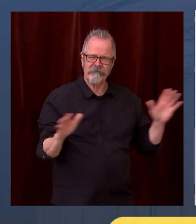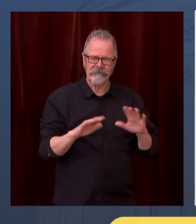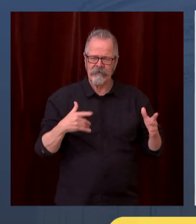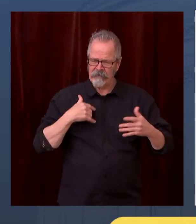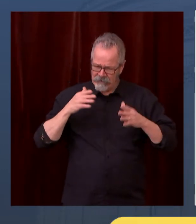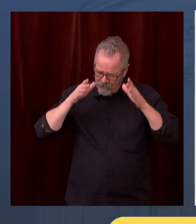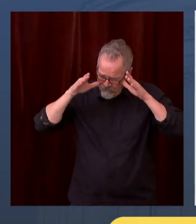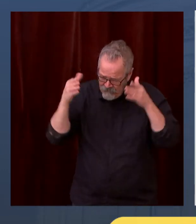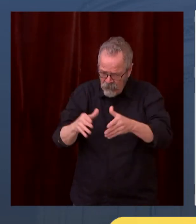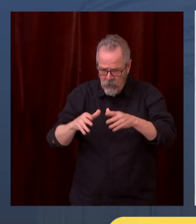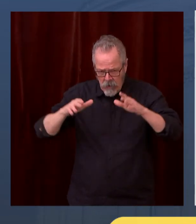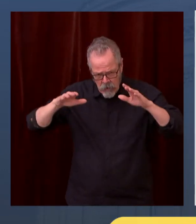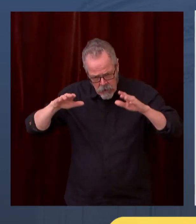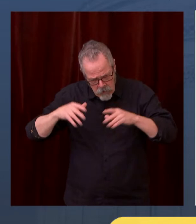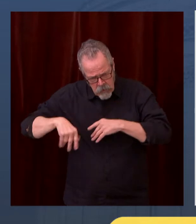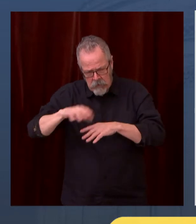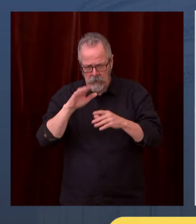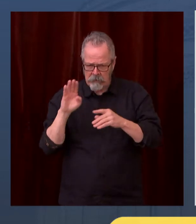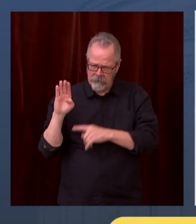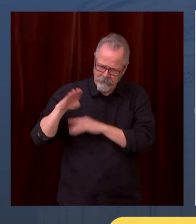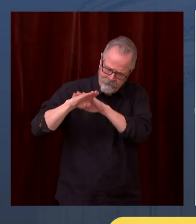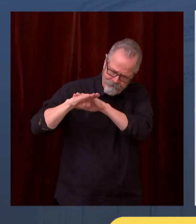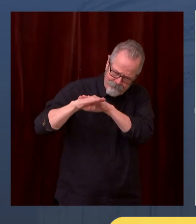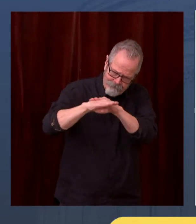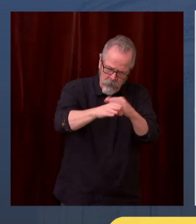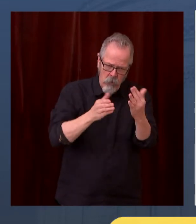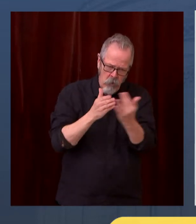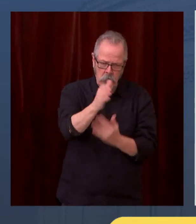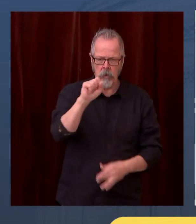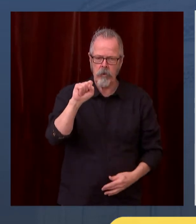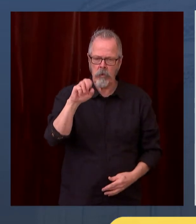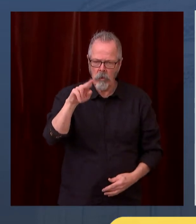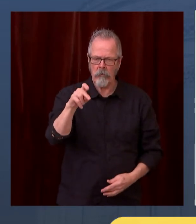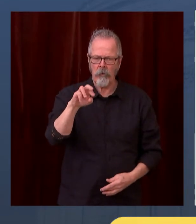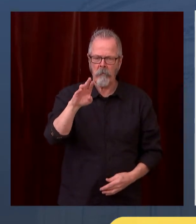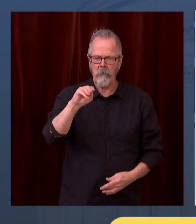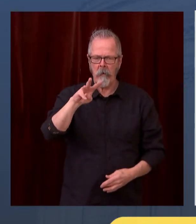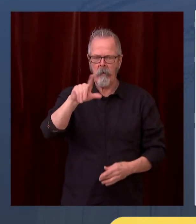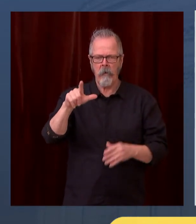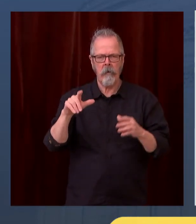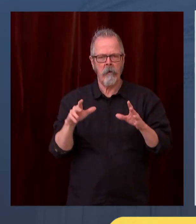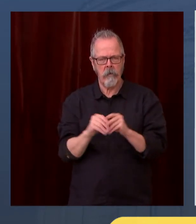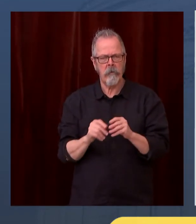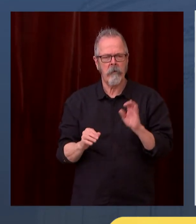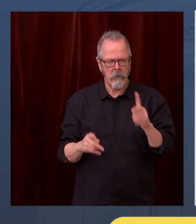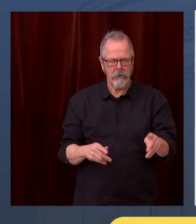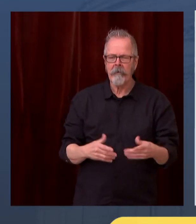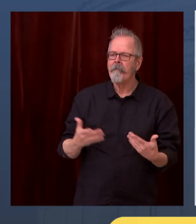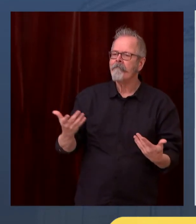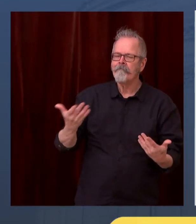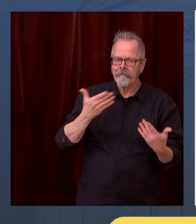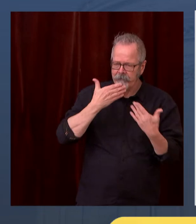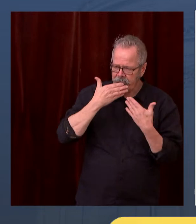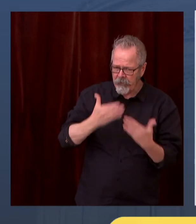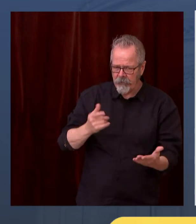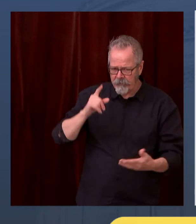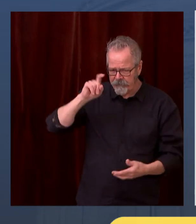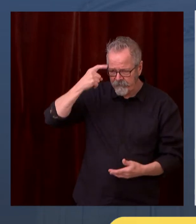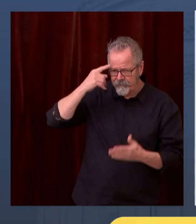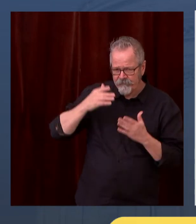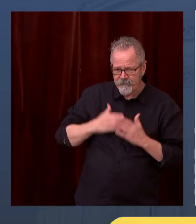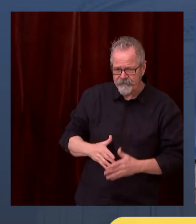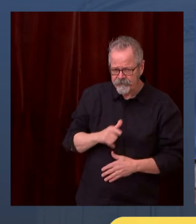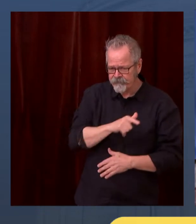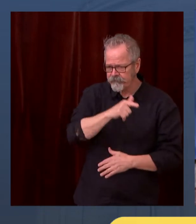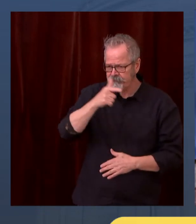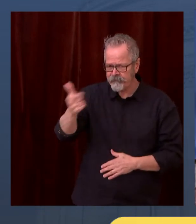and to celebrate safely. With that, Governor, that's all I have, and I want to say thank you to you, and I'll turn it back. Thank you. Just a comment on what